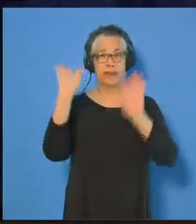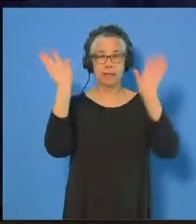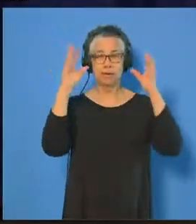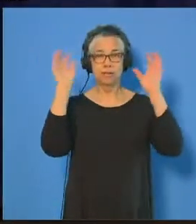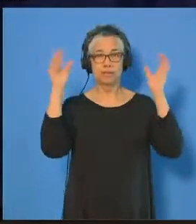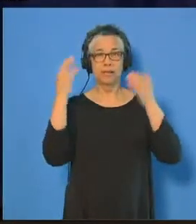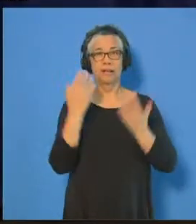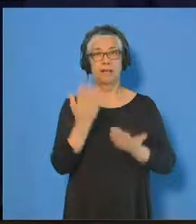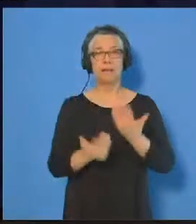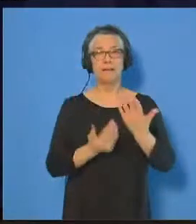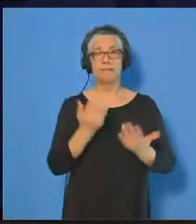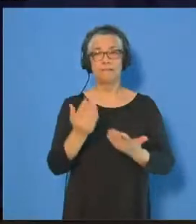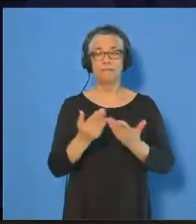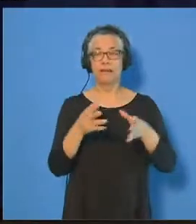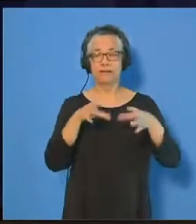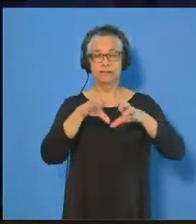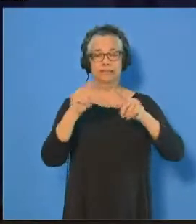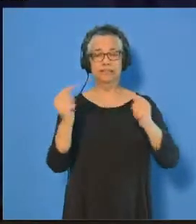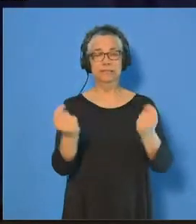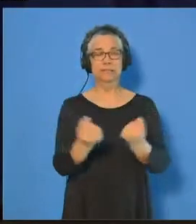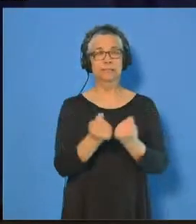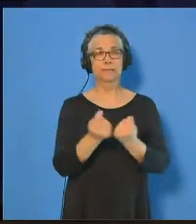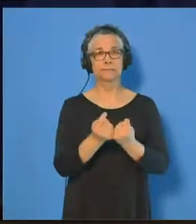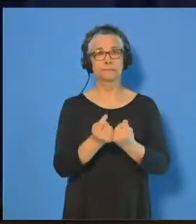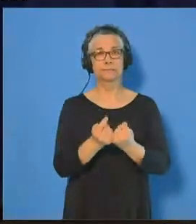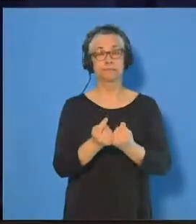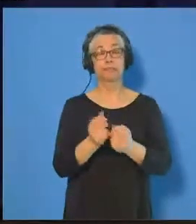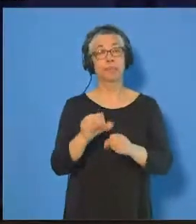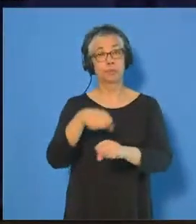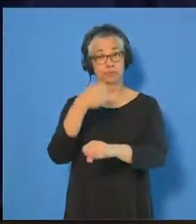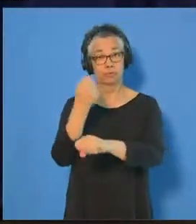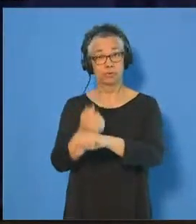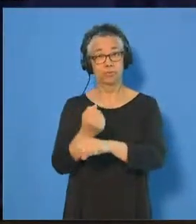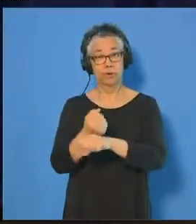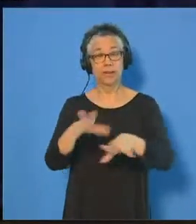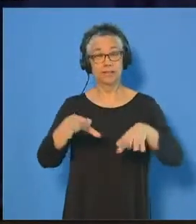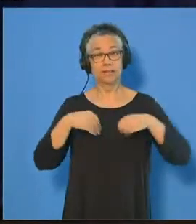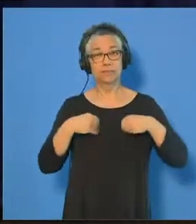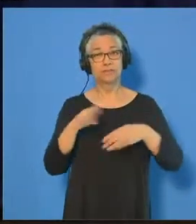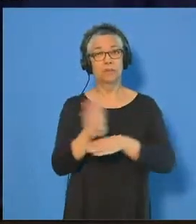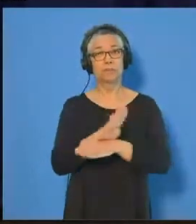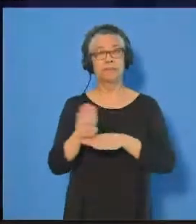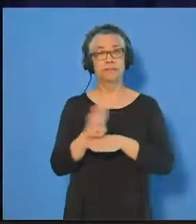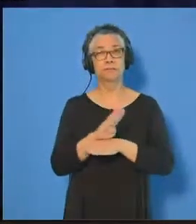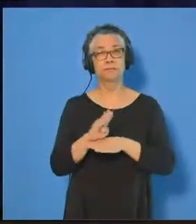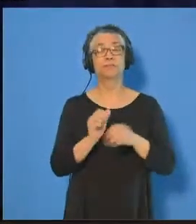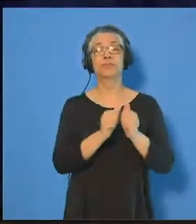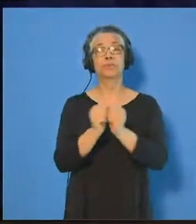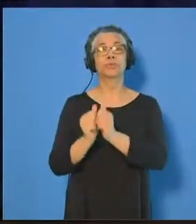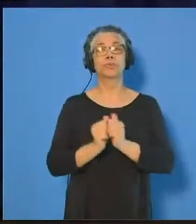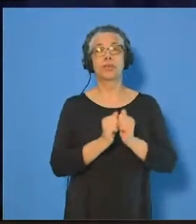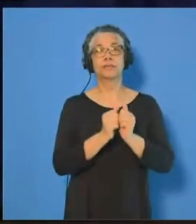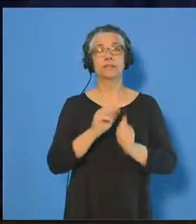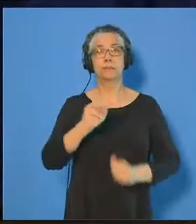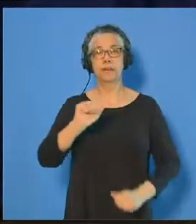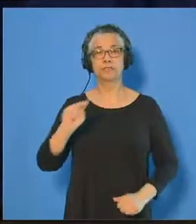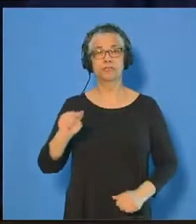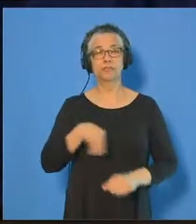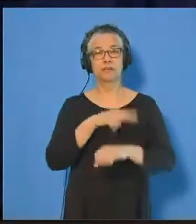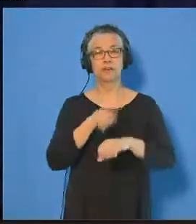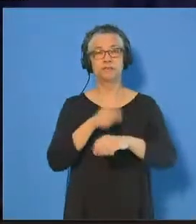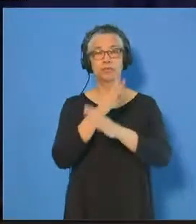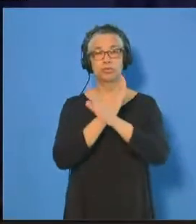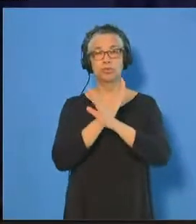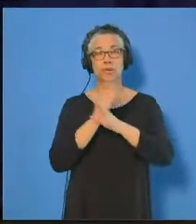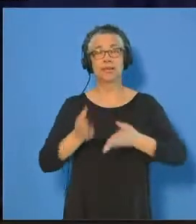crews. Turning to the shelter-in-place approvals for businesses, altogether, the Ministry of National Security